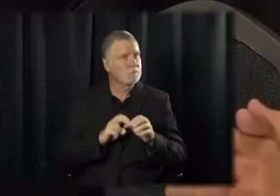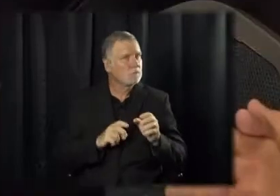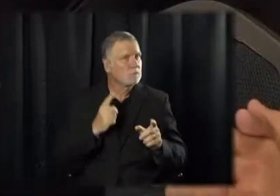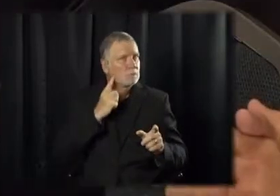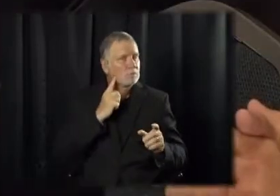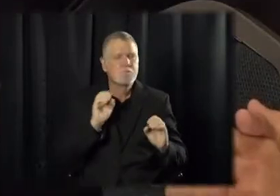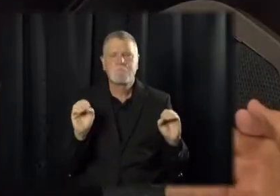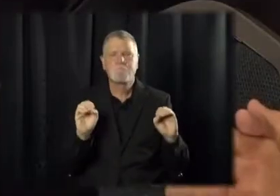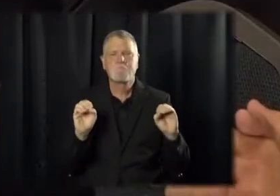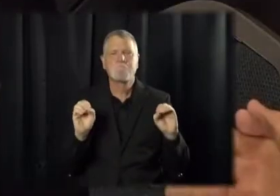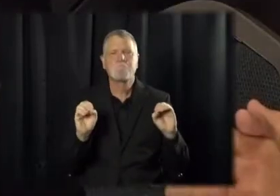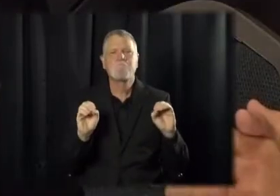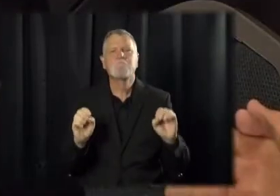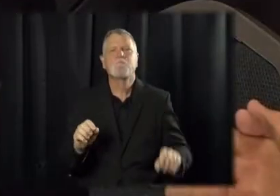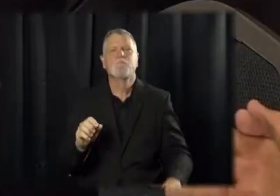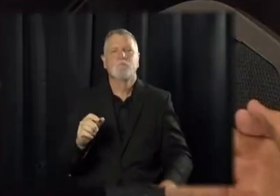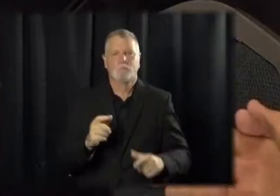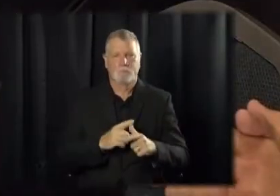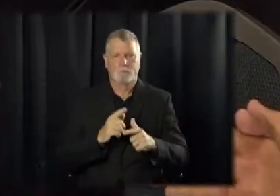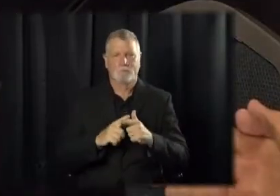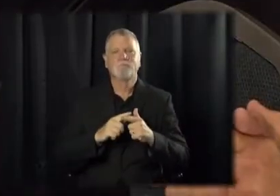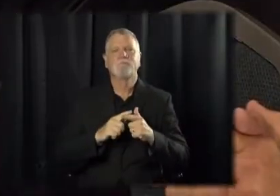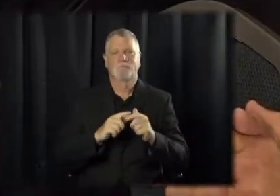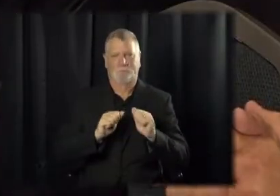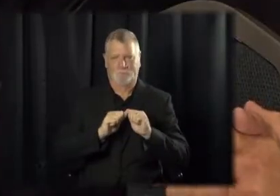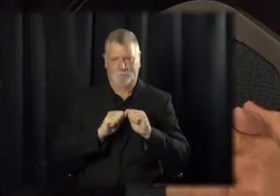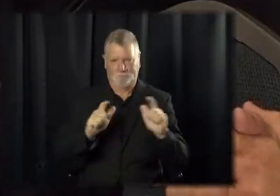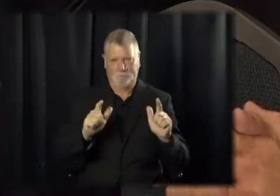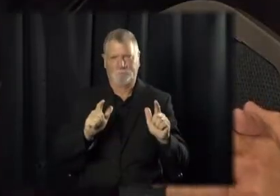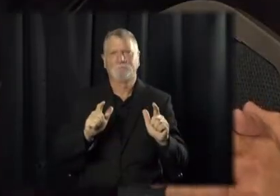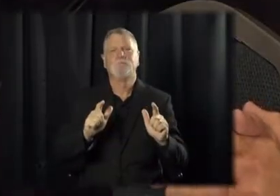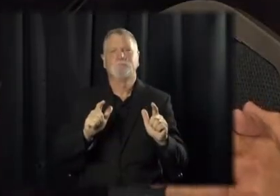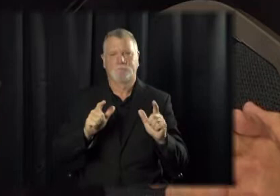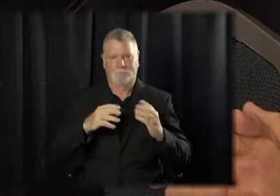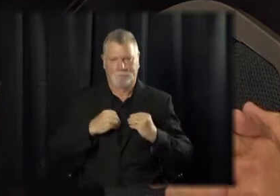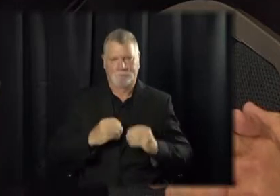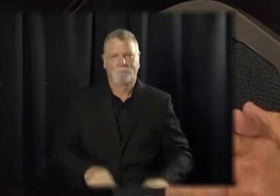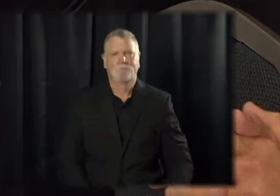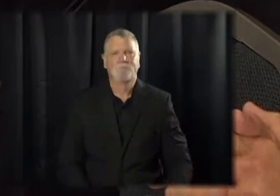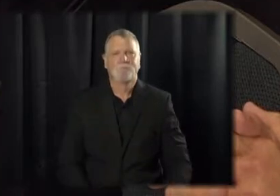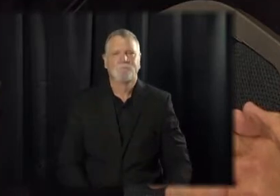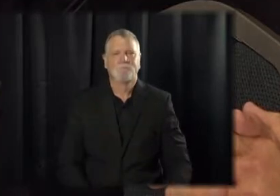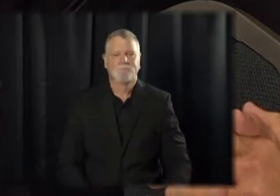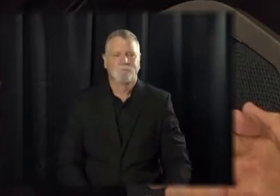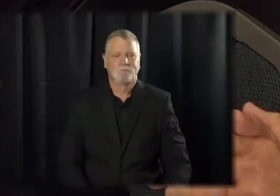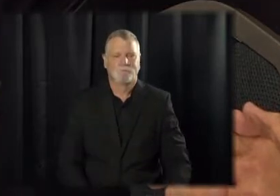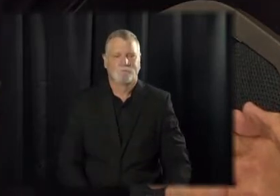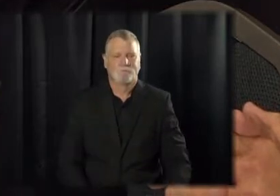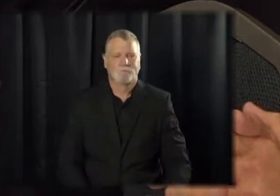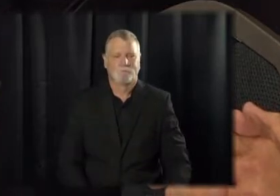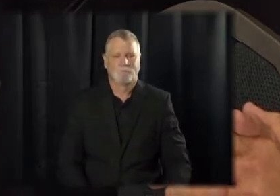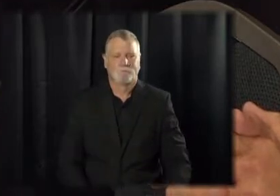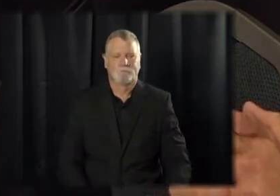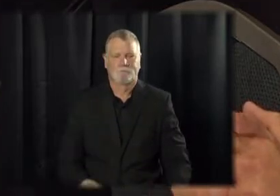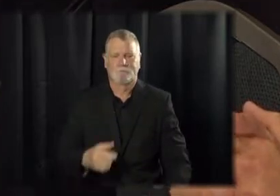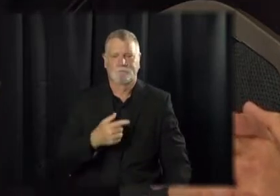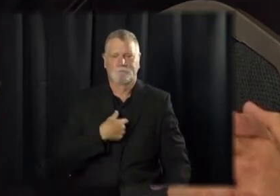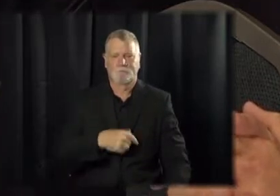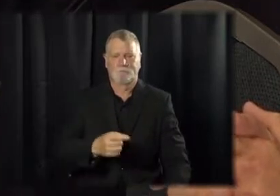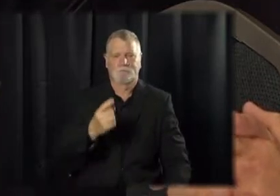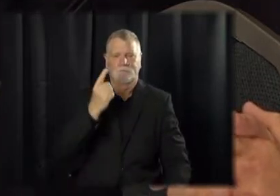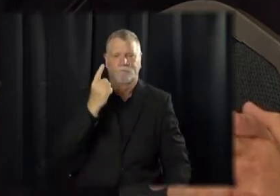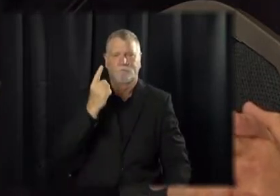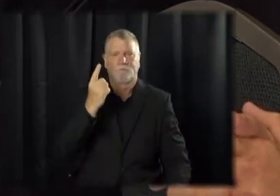abstentions? Once again, unanimous. Thank you. We have one other motion, which has to do